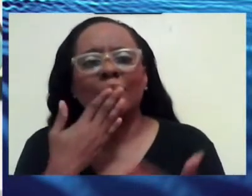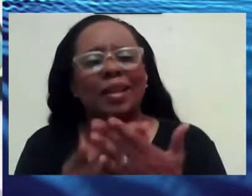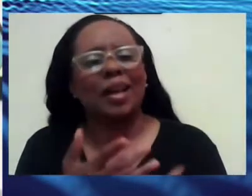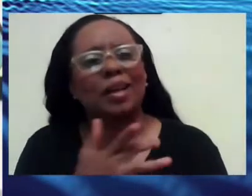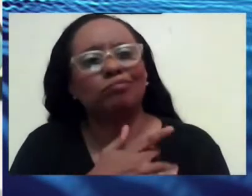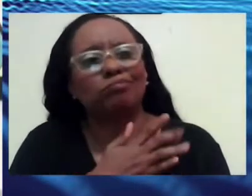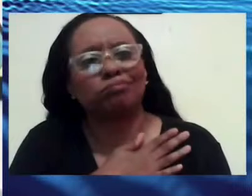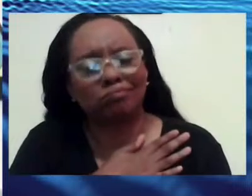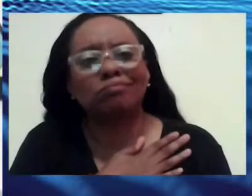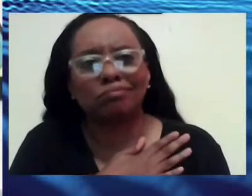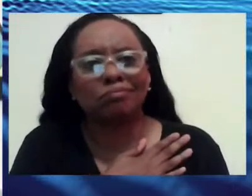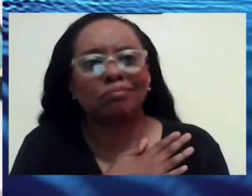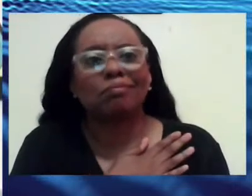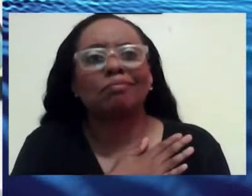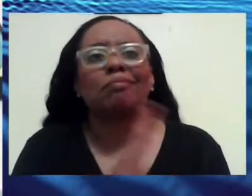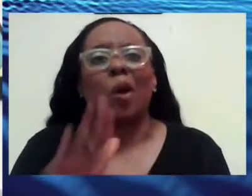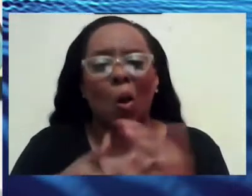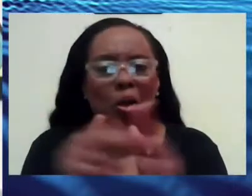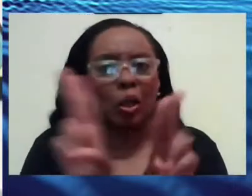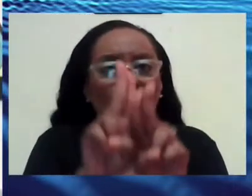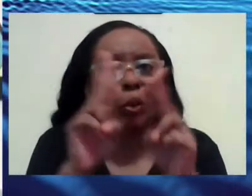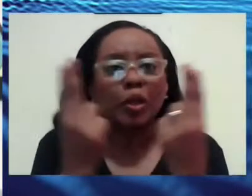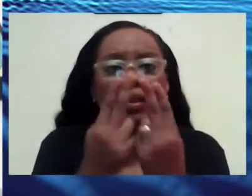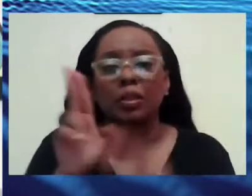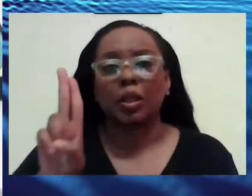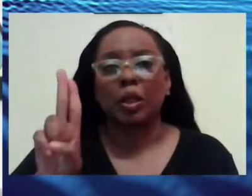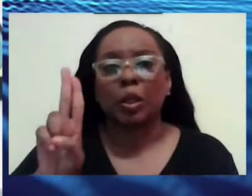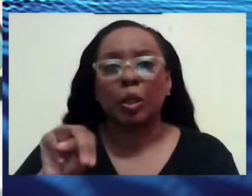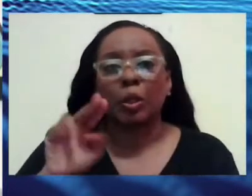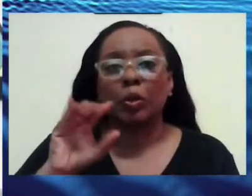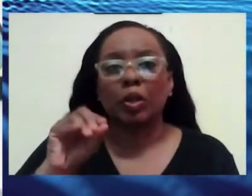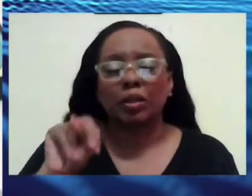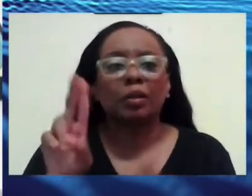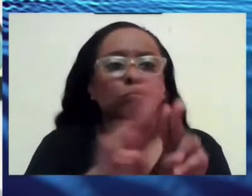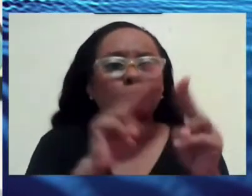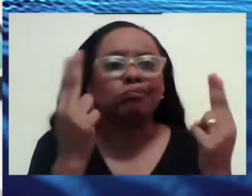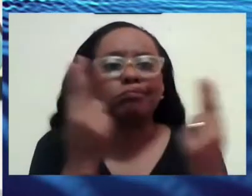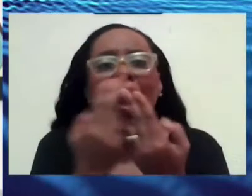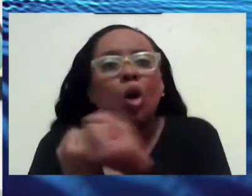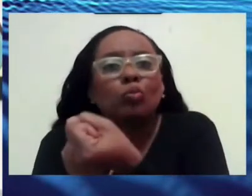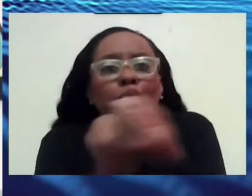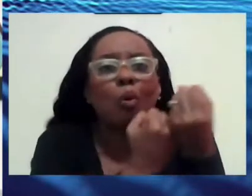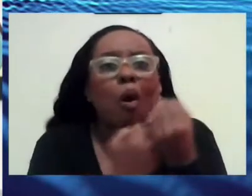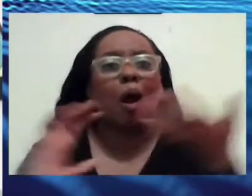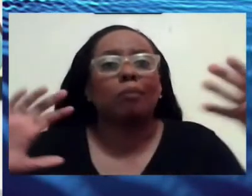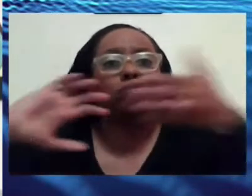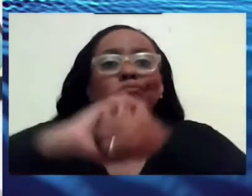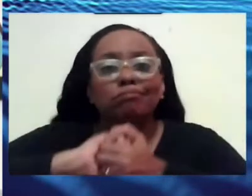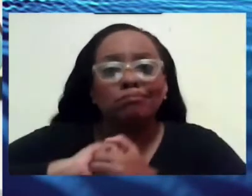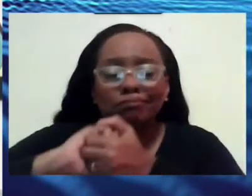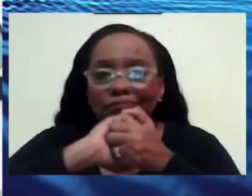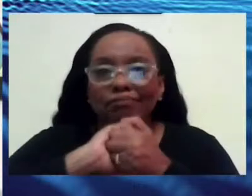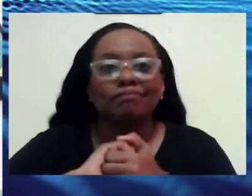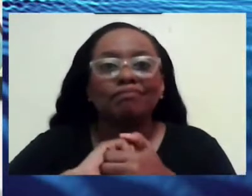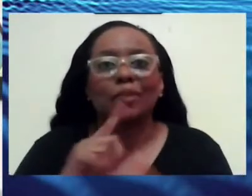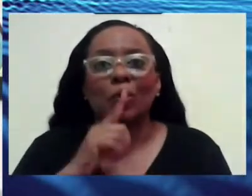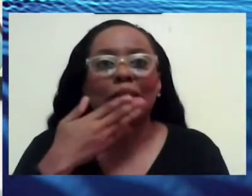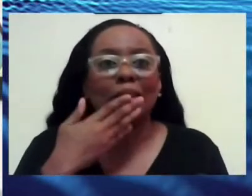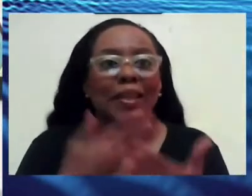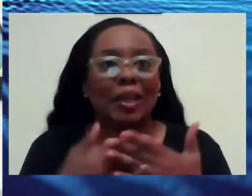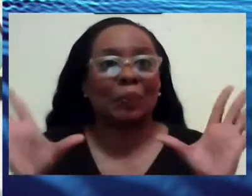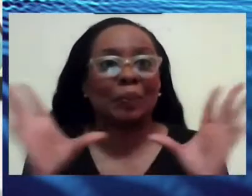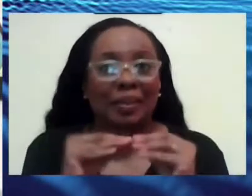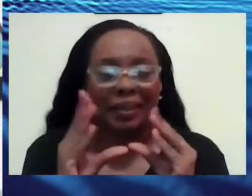certainly commented that it was the amount of support that we got yesterday was quite unlike any other meeting that I've held. I